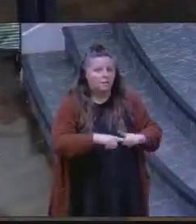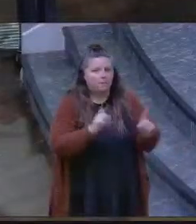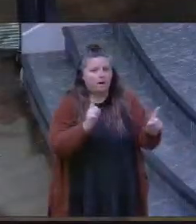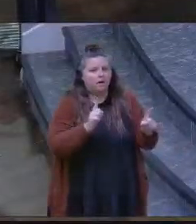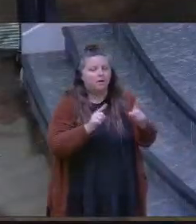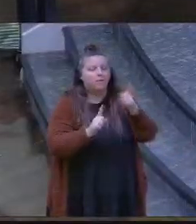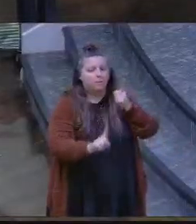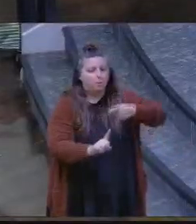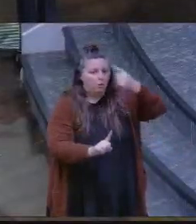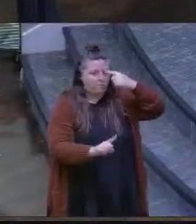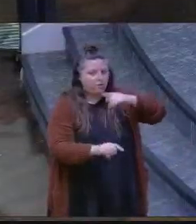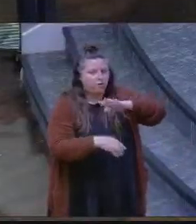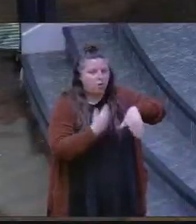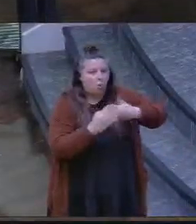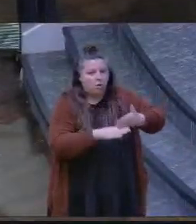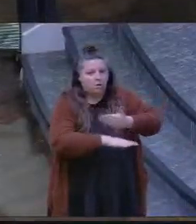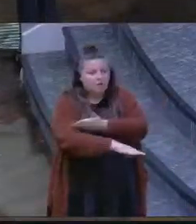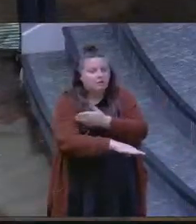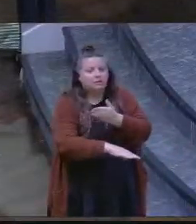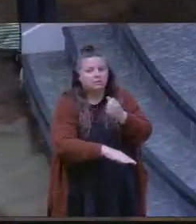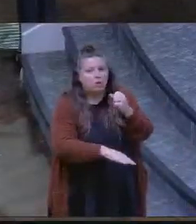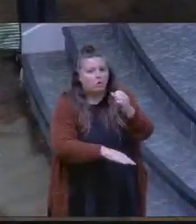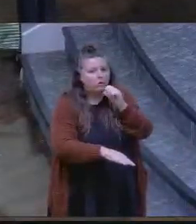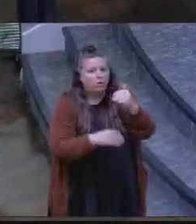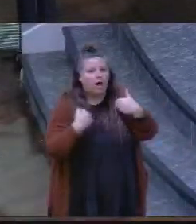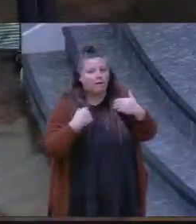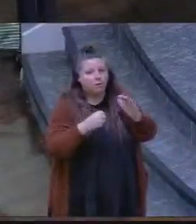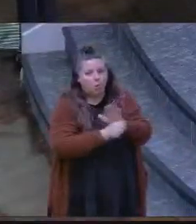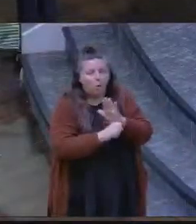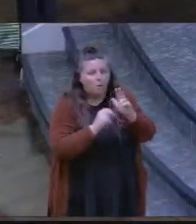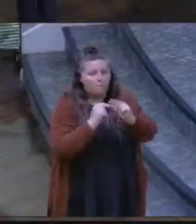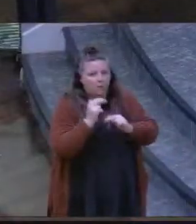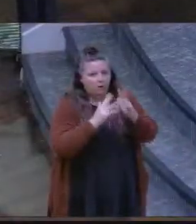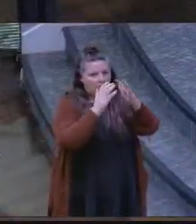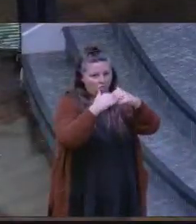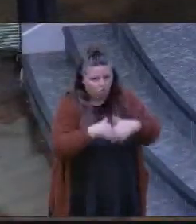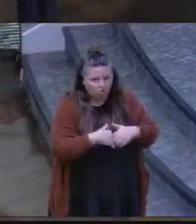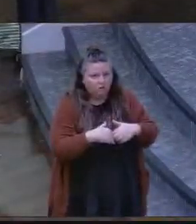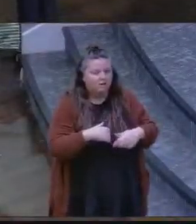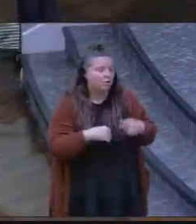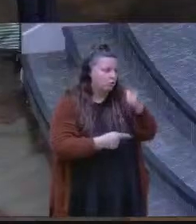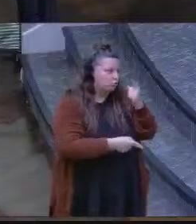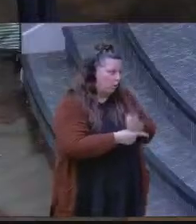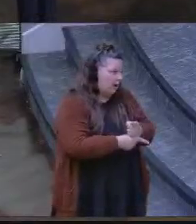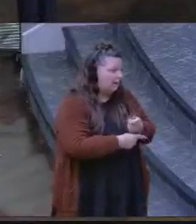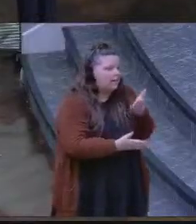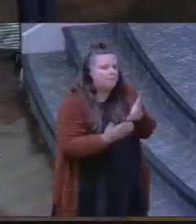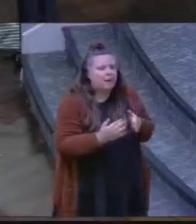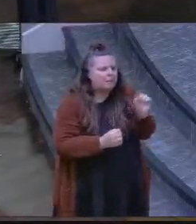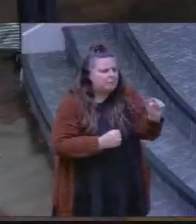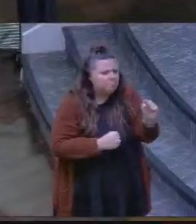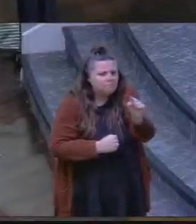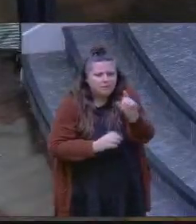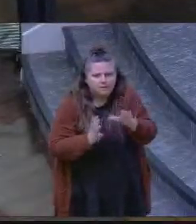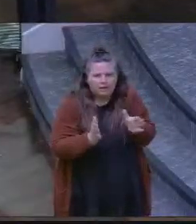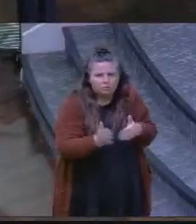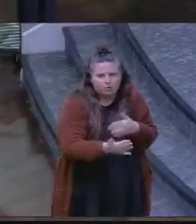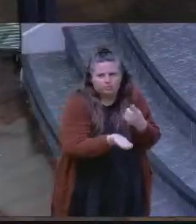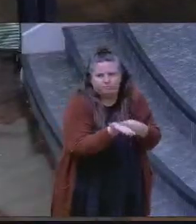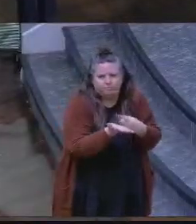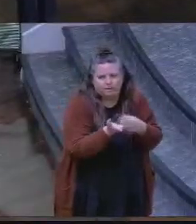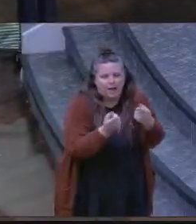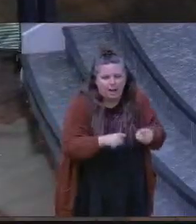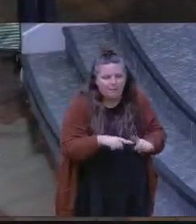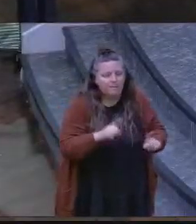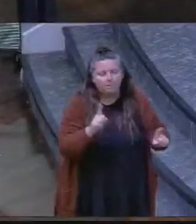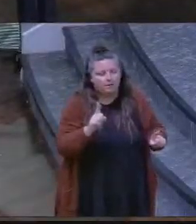down. So we don't have the whole building anymore? Right. Thank God. You might get a classroom here or there. Okay. But it's nothing like